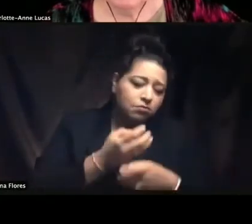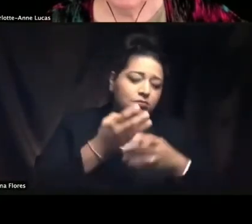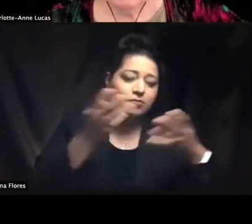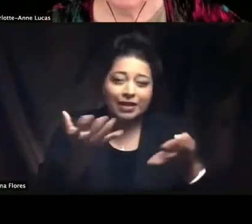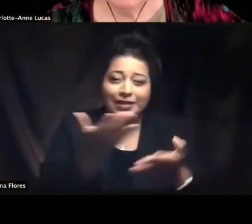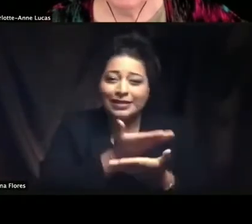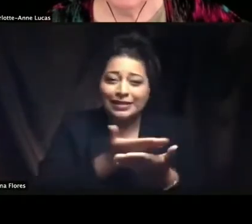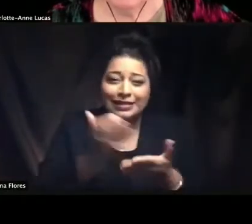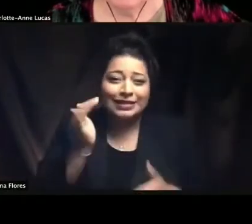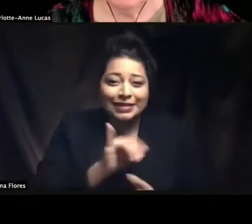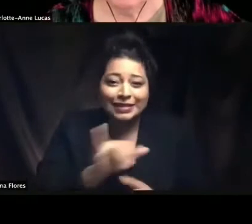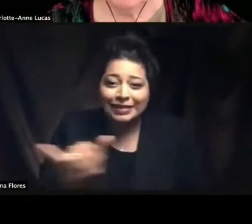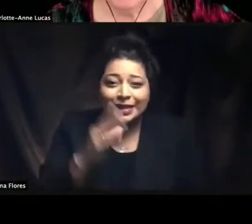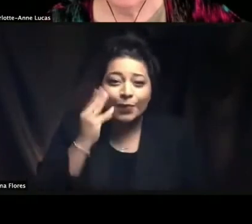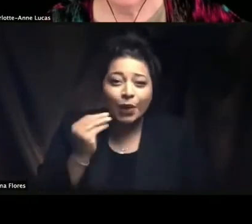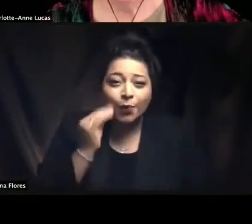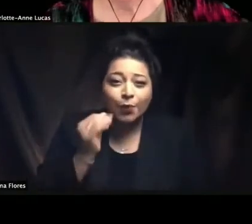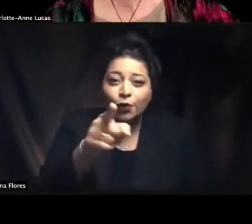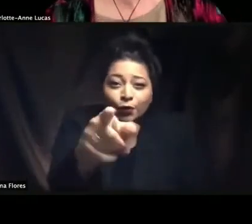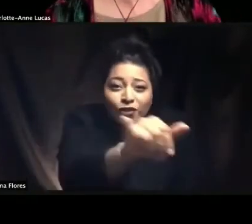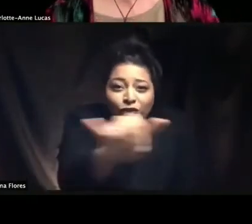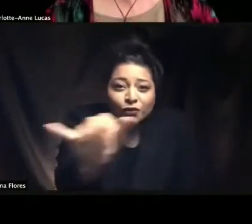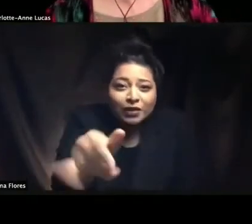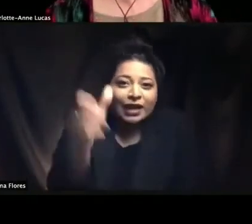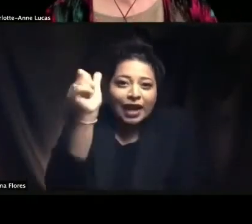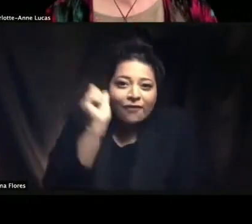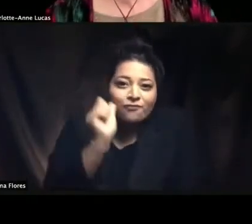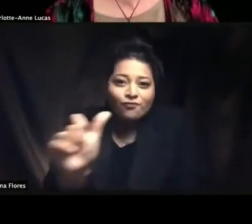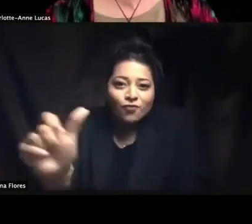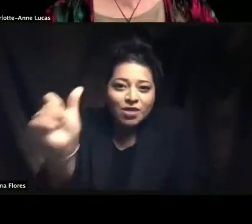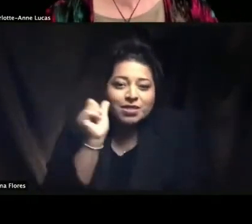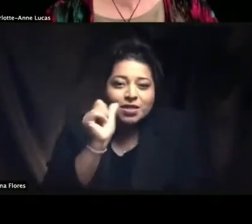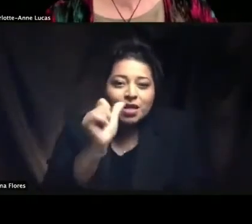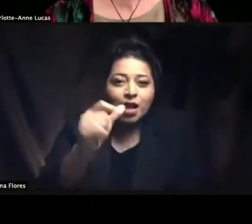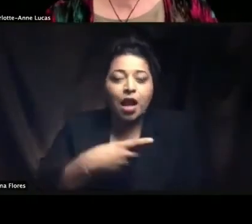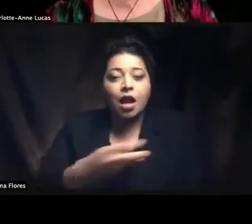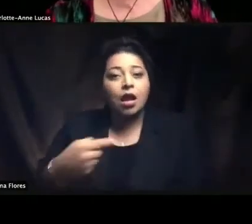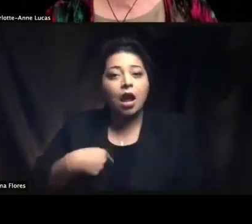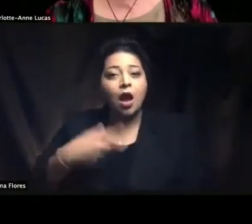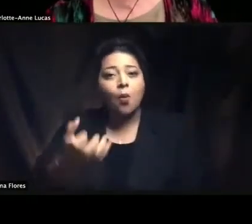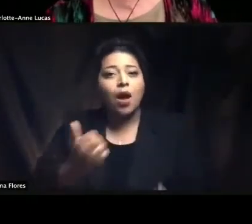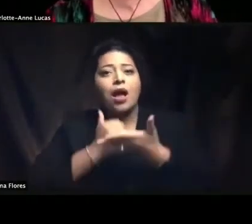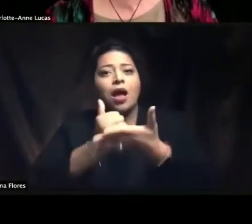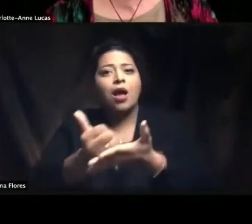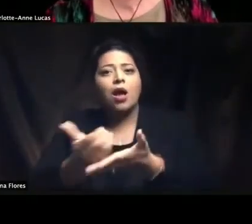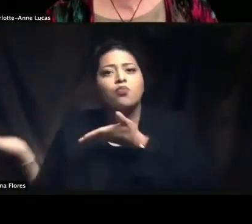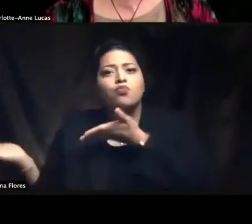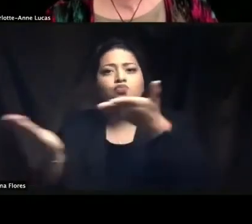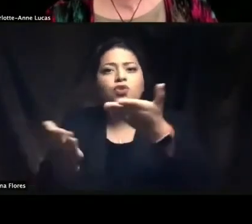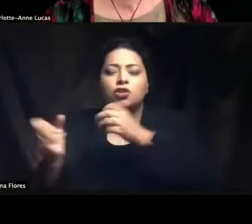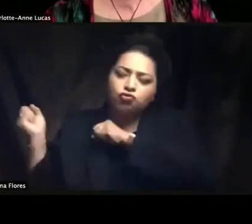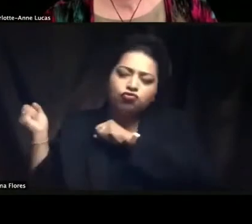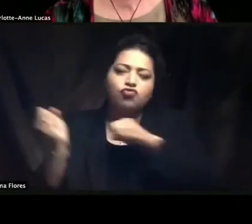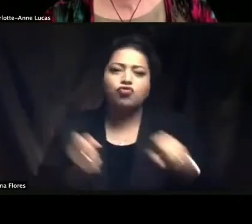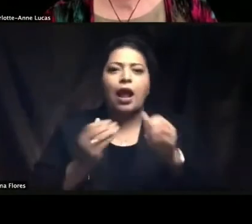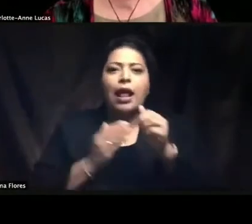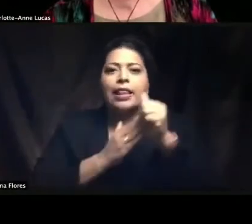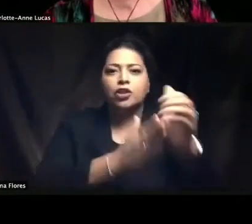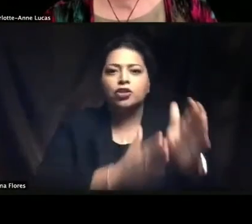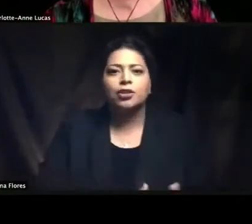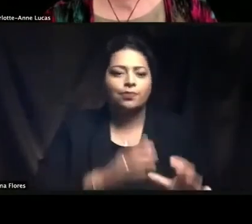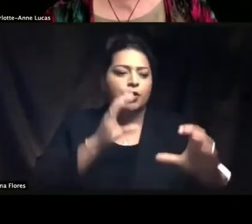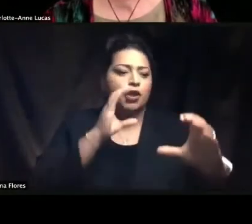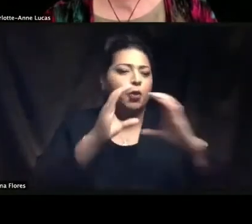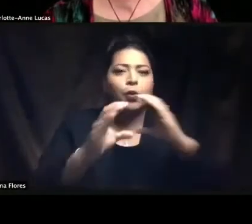that you go through on a daily basis, and I want to help bring strong leadership,